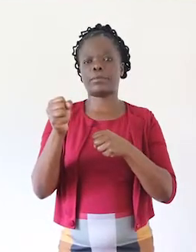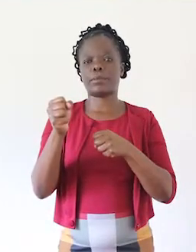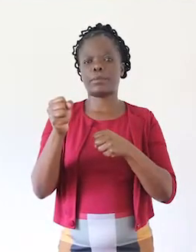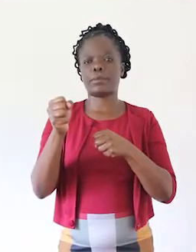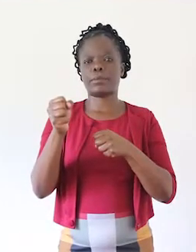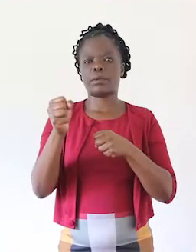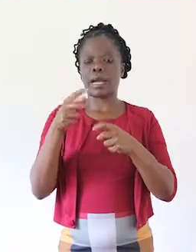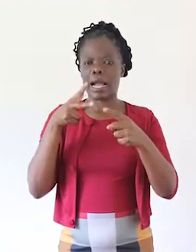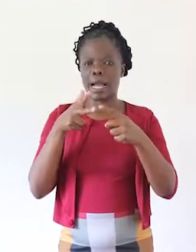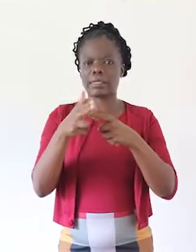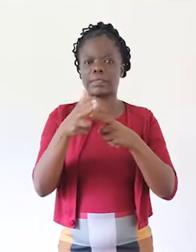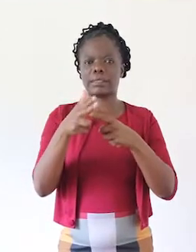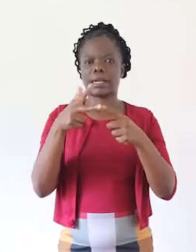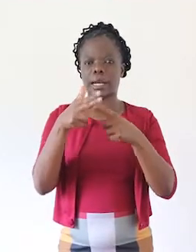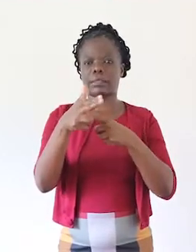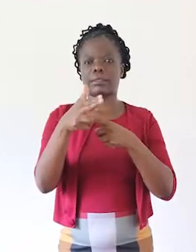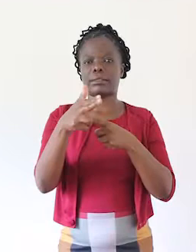this, cut.